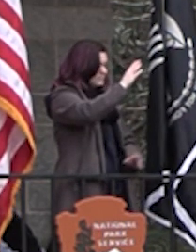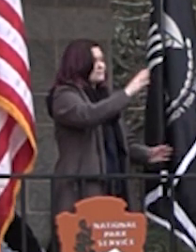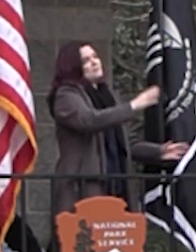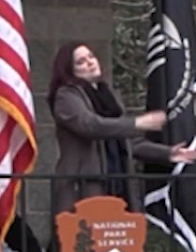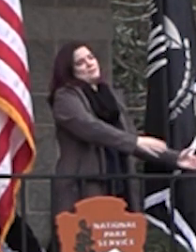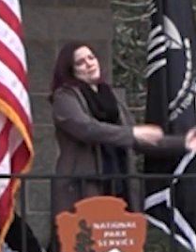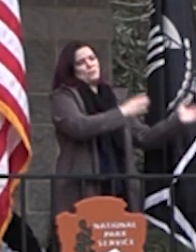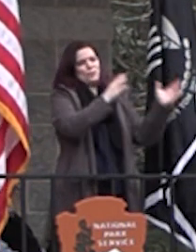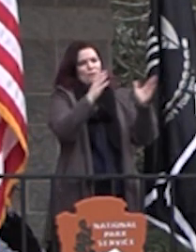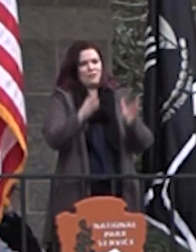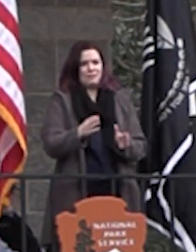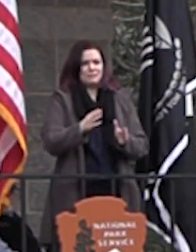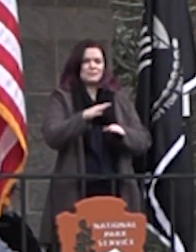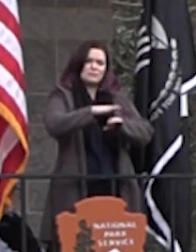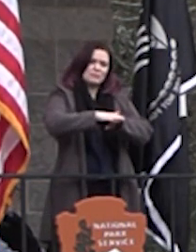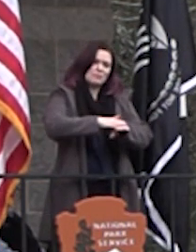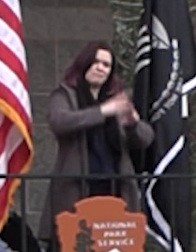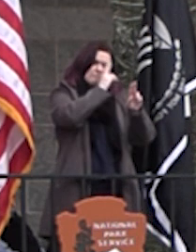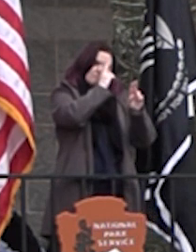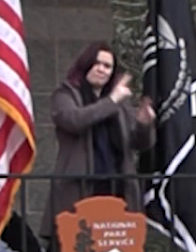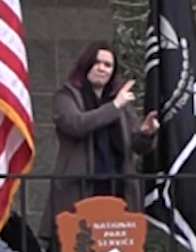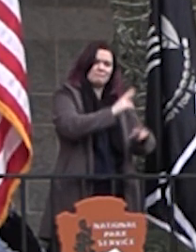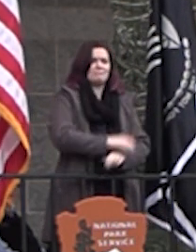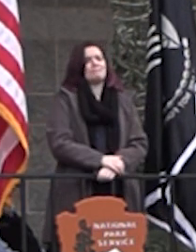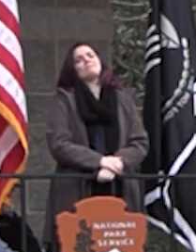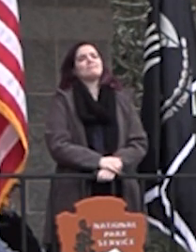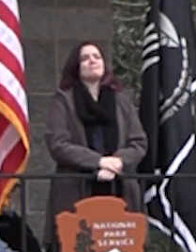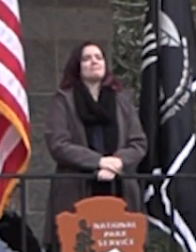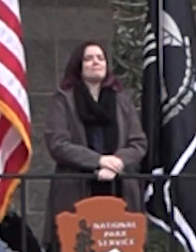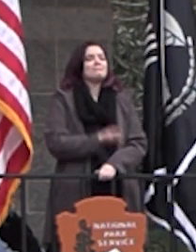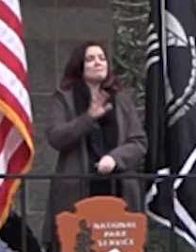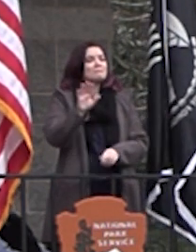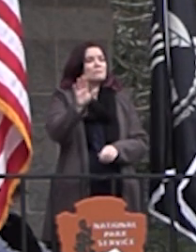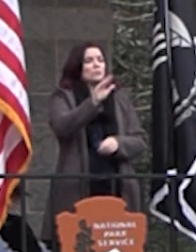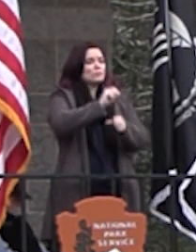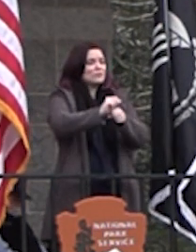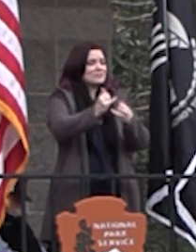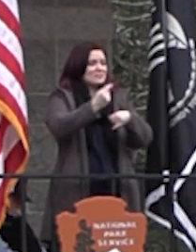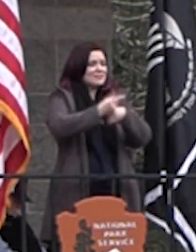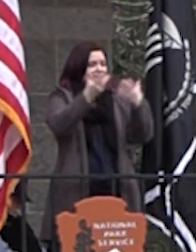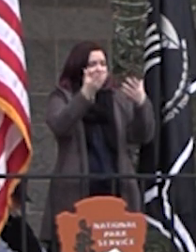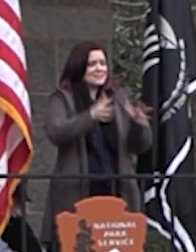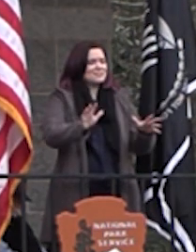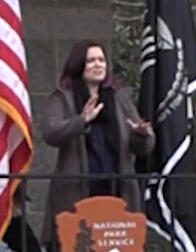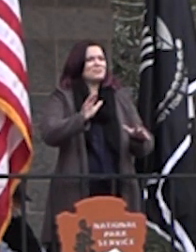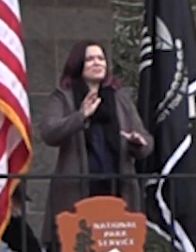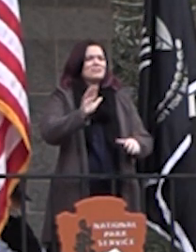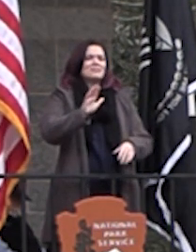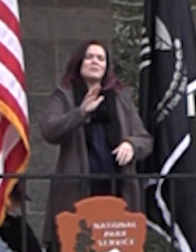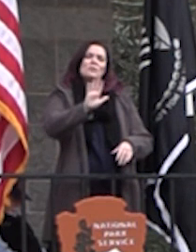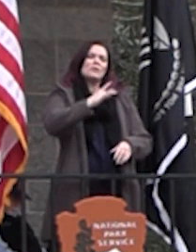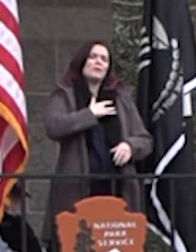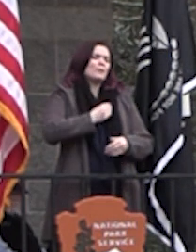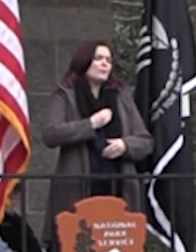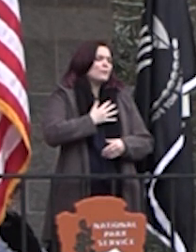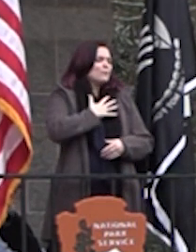one. You will leave here today with joy in your heart that you did not arrive here with, I promise you.